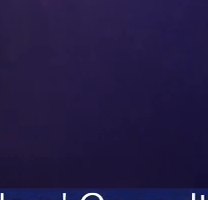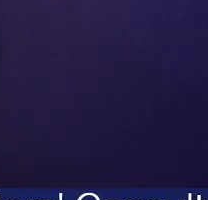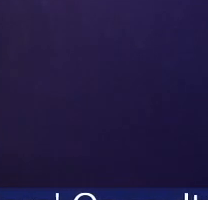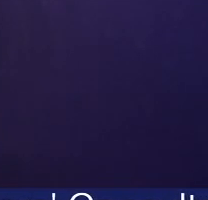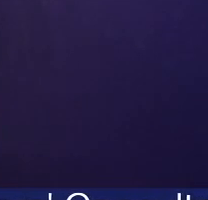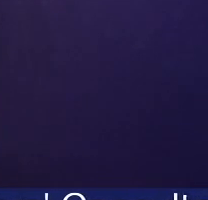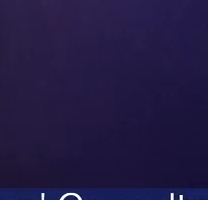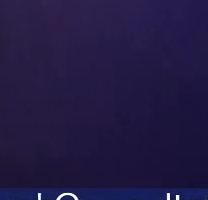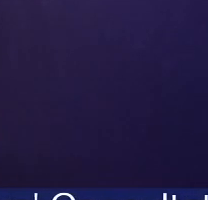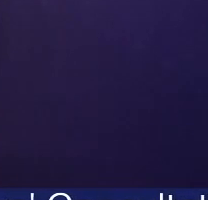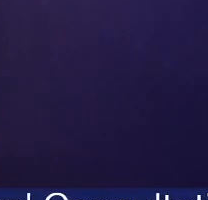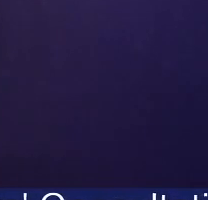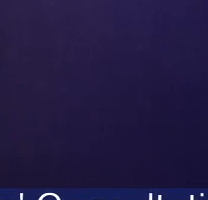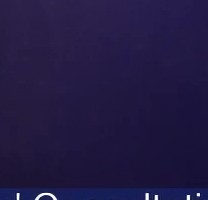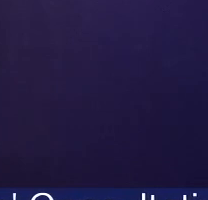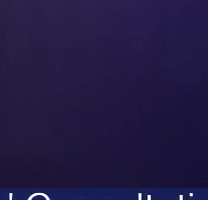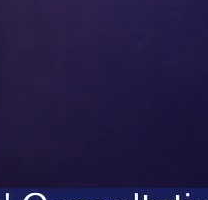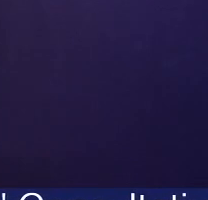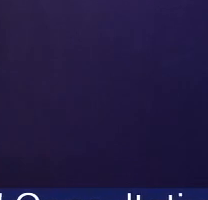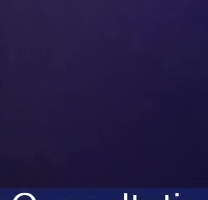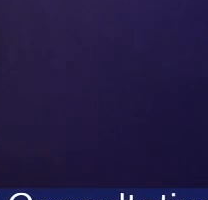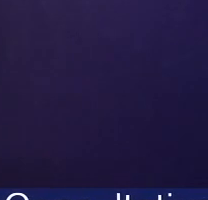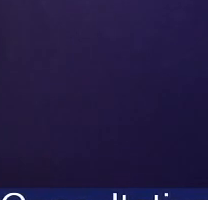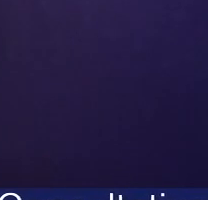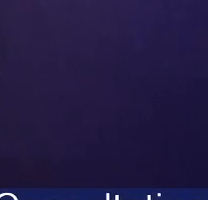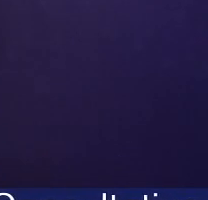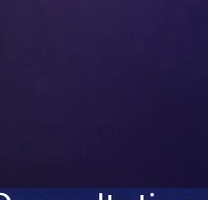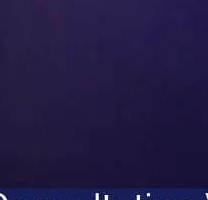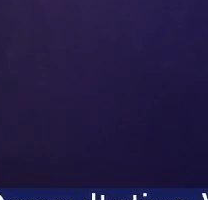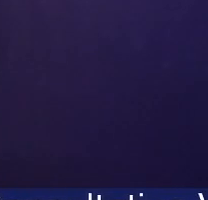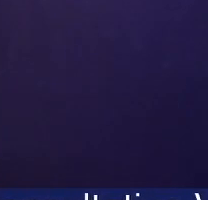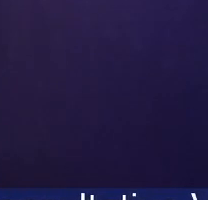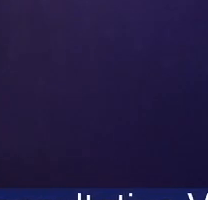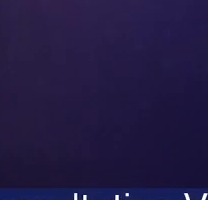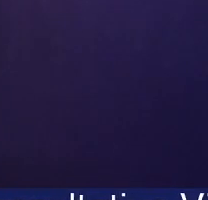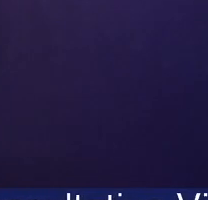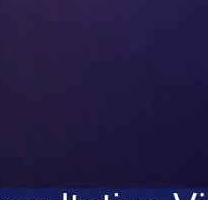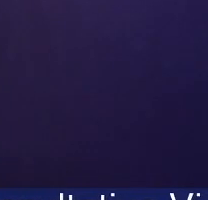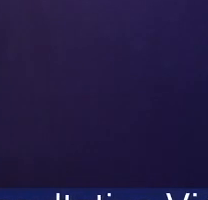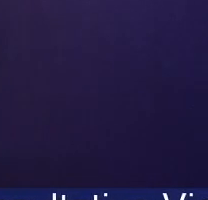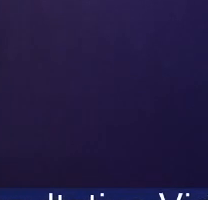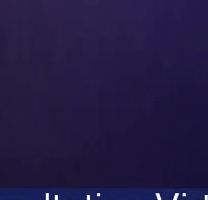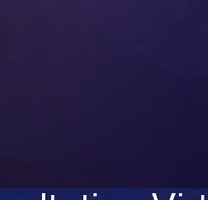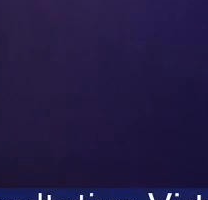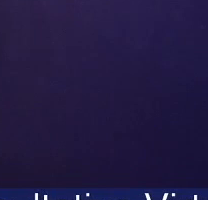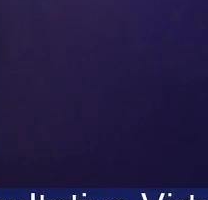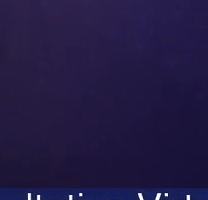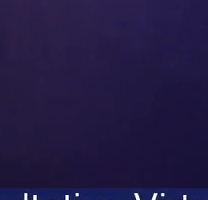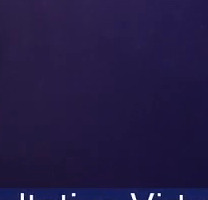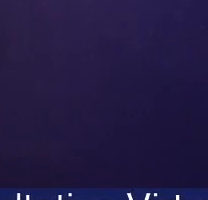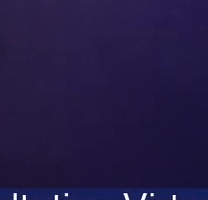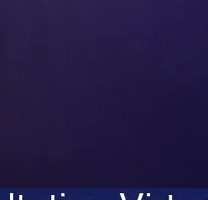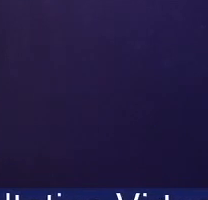way of defining it in any other way. And he's made a rallying call. Let's work together. And he's also urged for